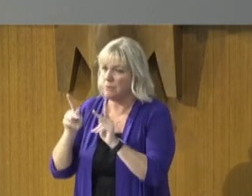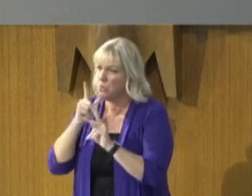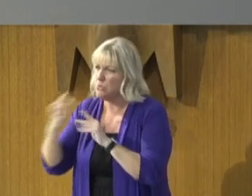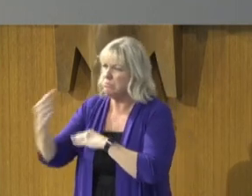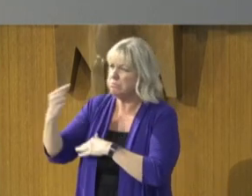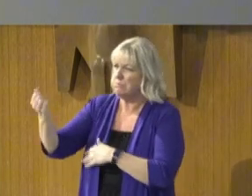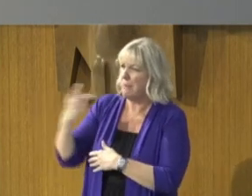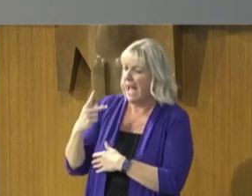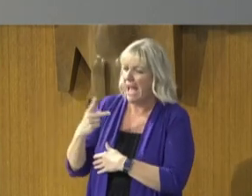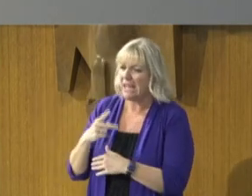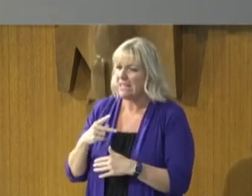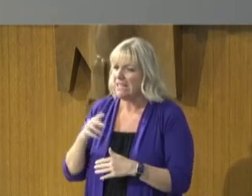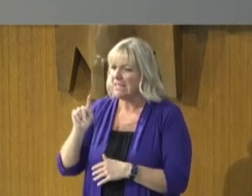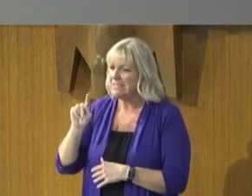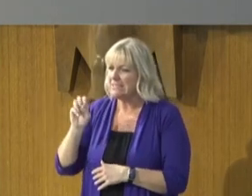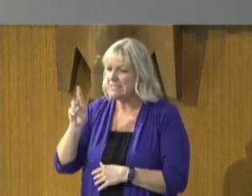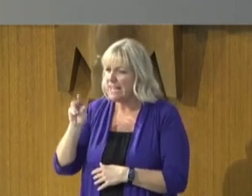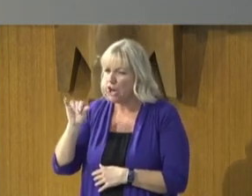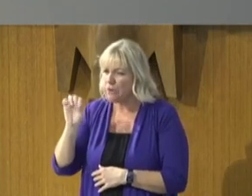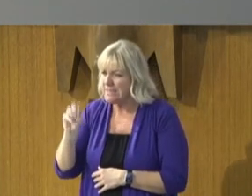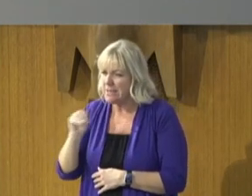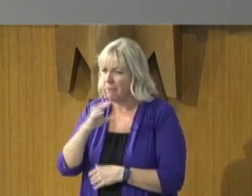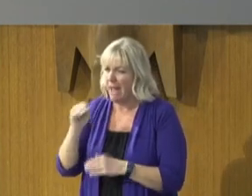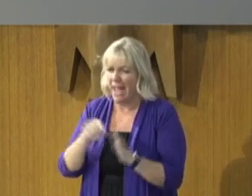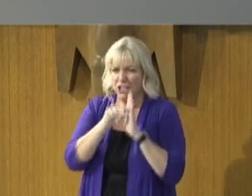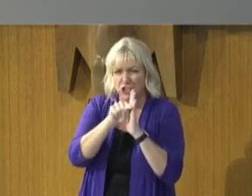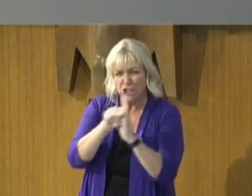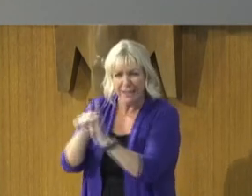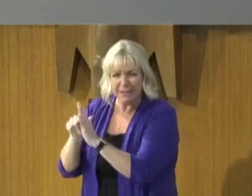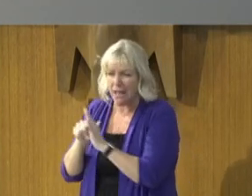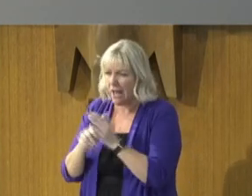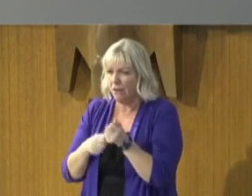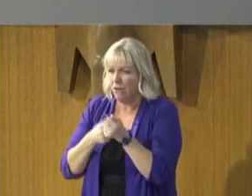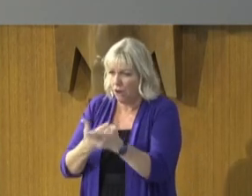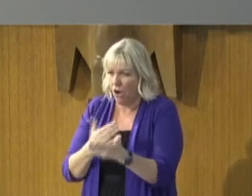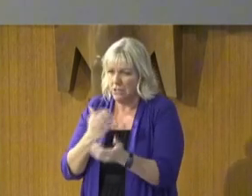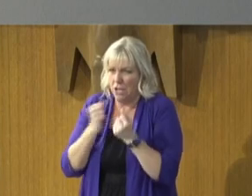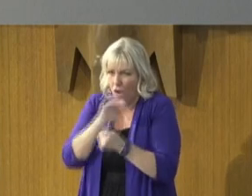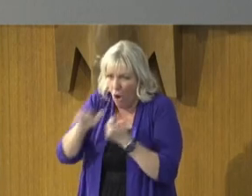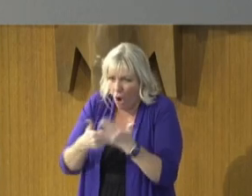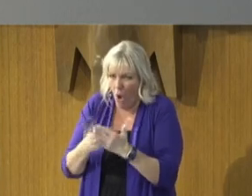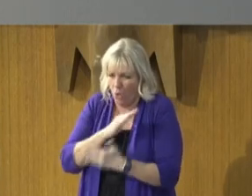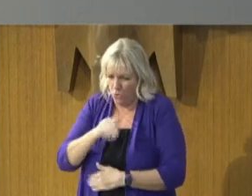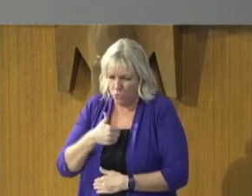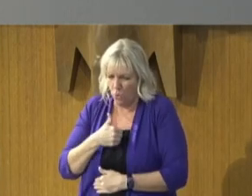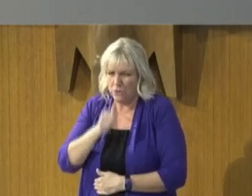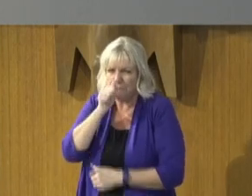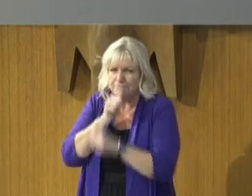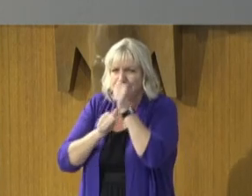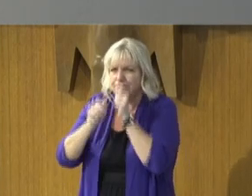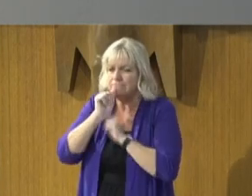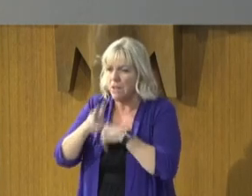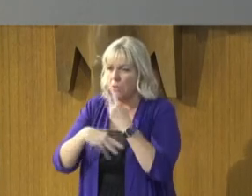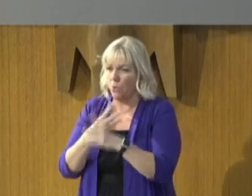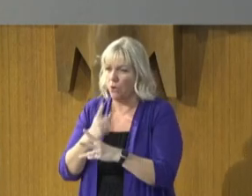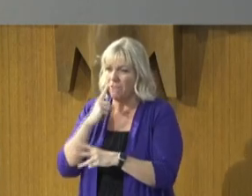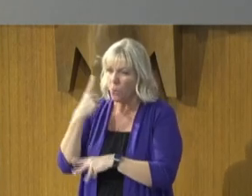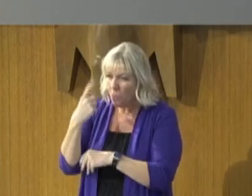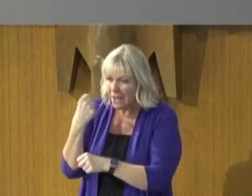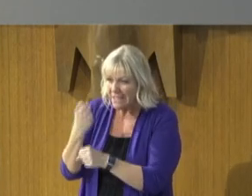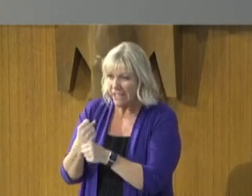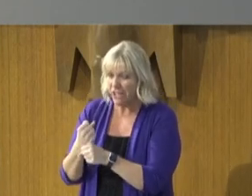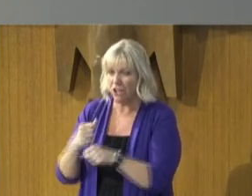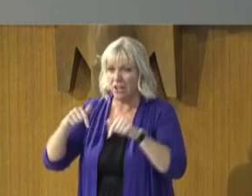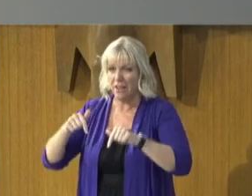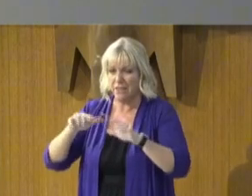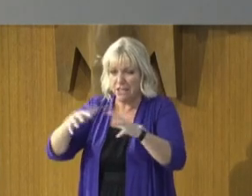and the genocide that has been crushing all souls around the world for one full year. In a world aching to be